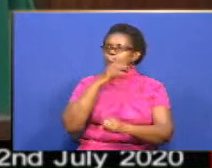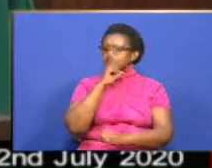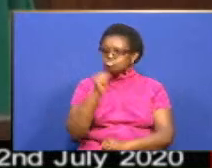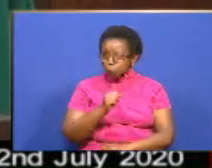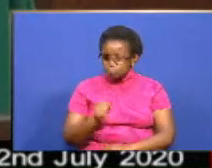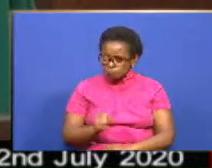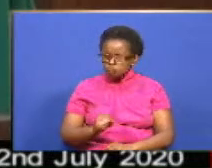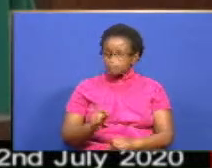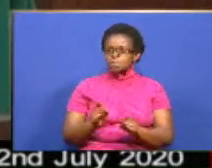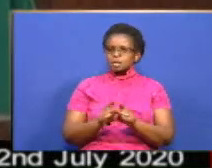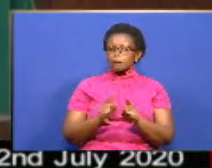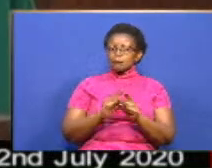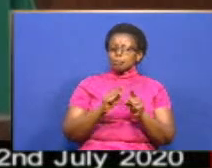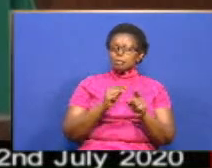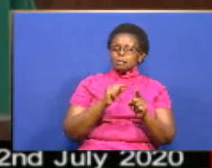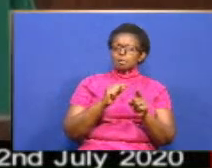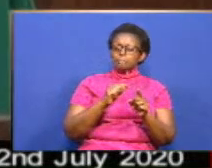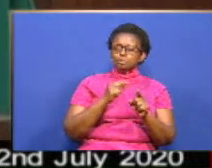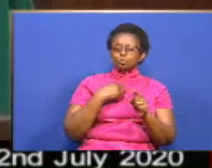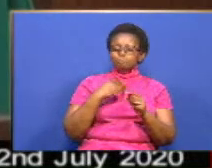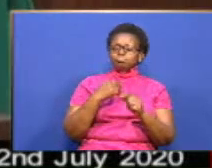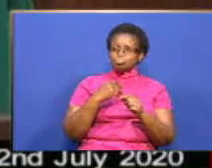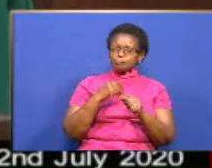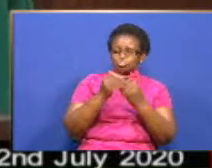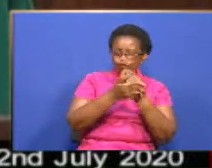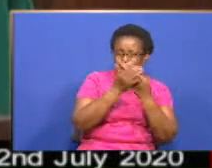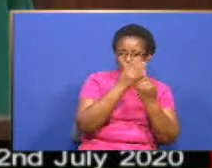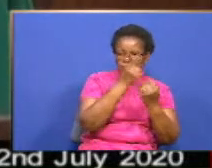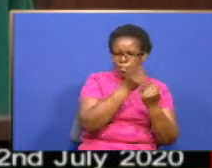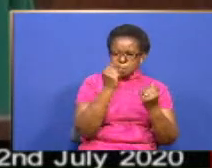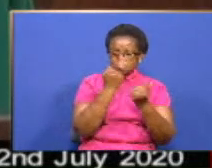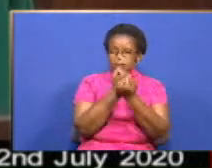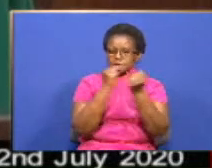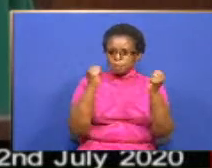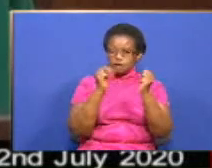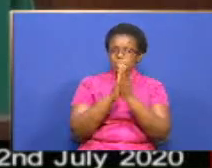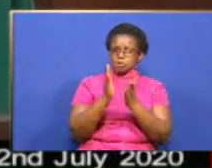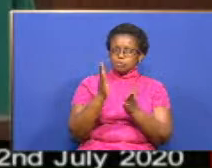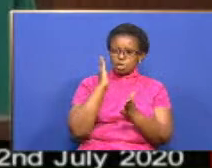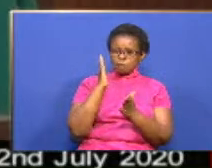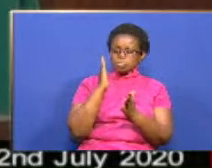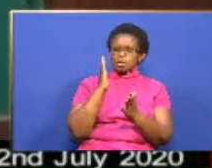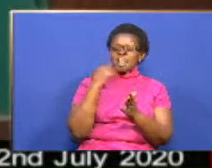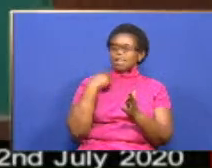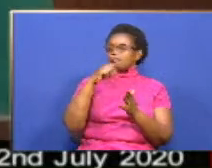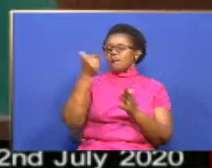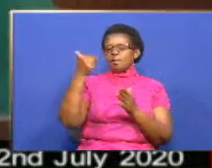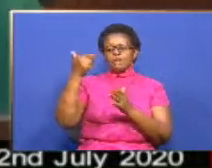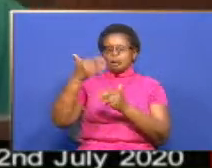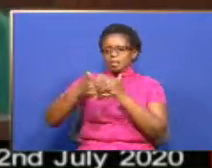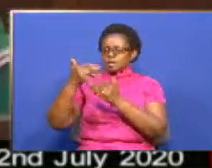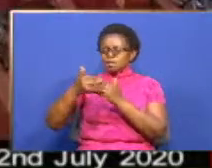and the maintenance of their well-being, safety and security, and for connected purposes.